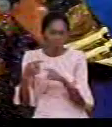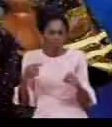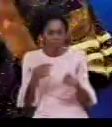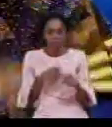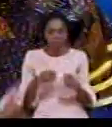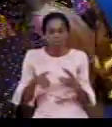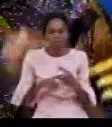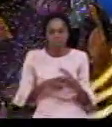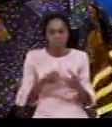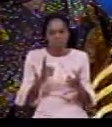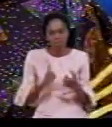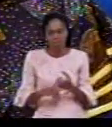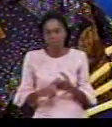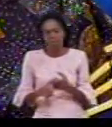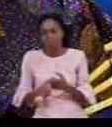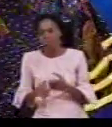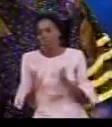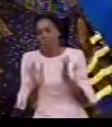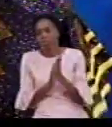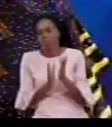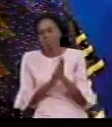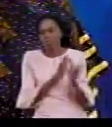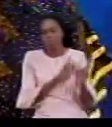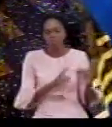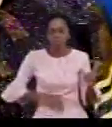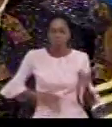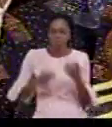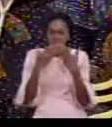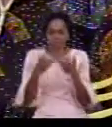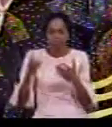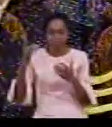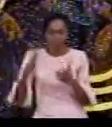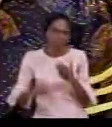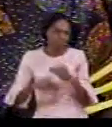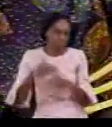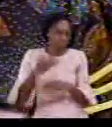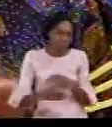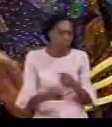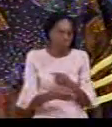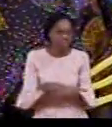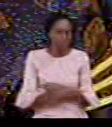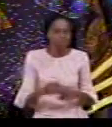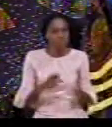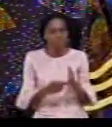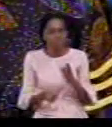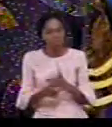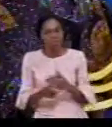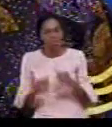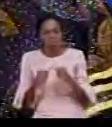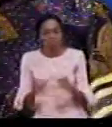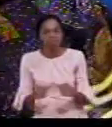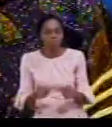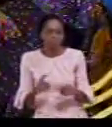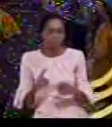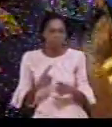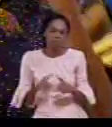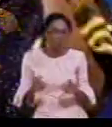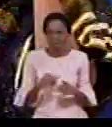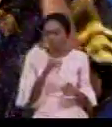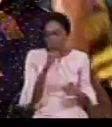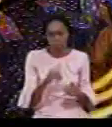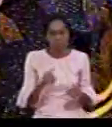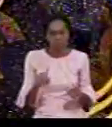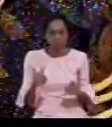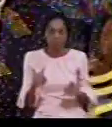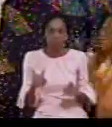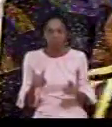him for that he has remembered us. So the following day, the programs continue, but I couldn't make it to the Papa's Ground due